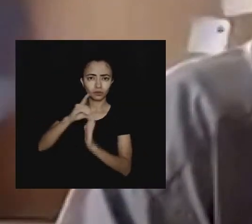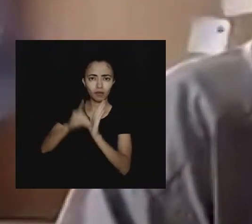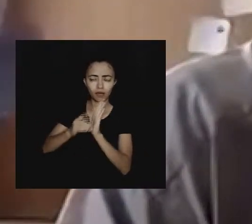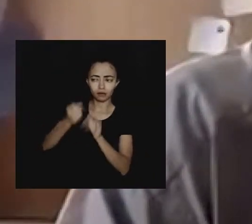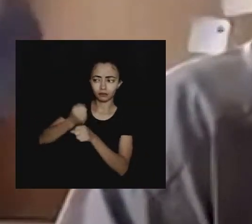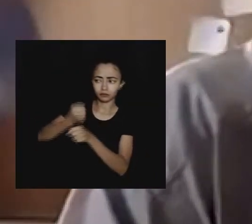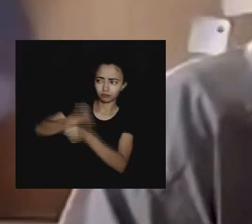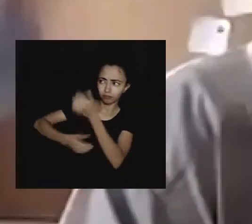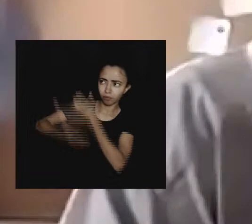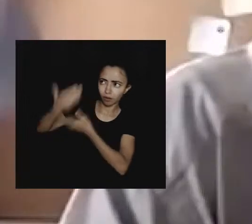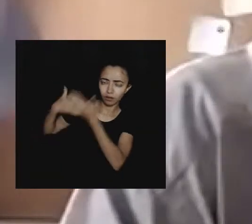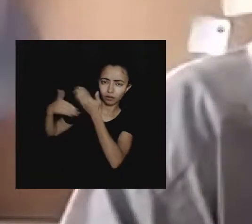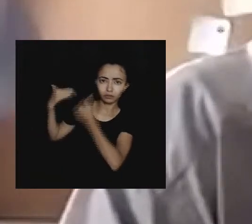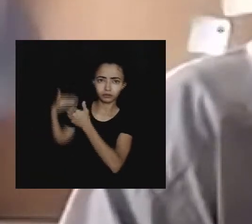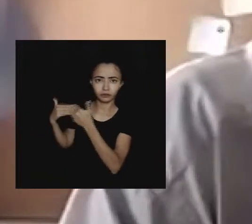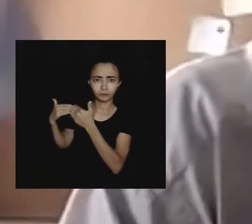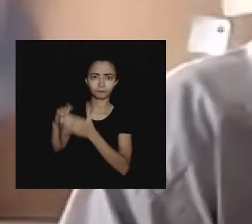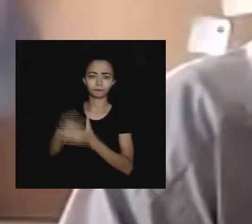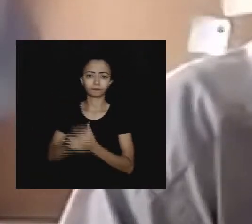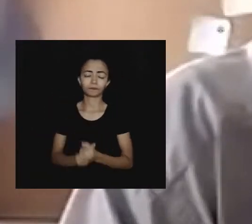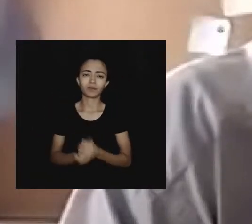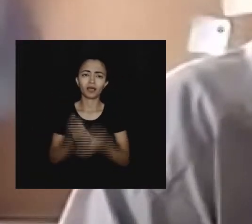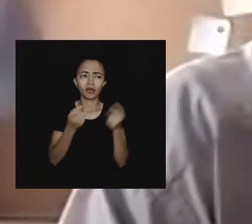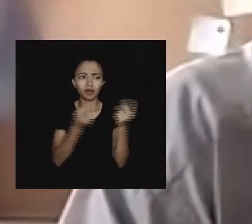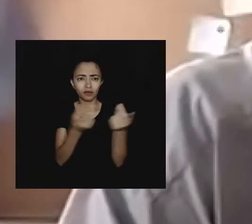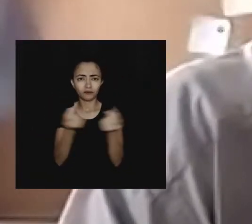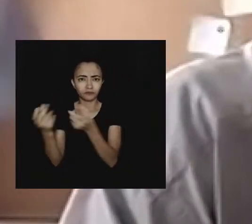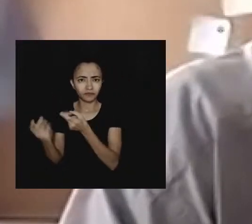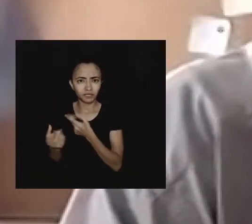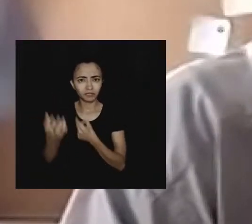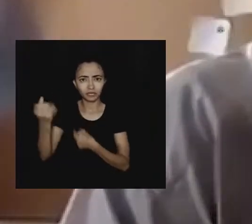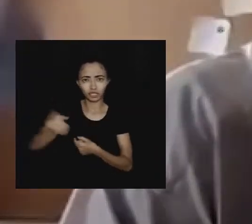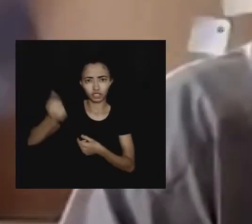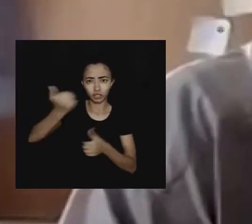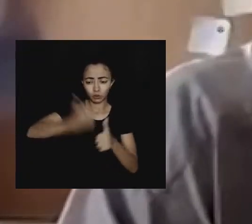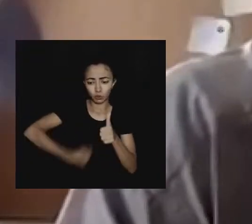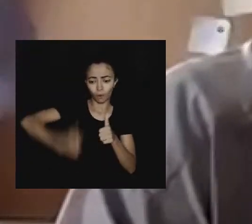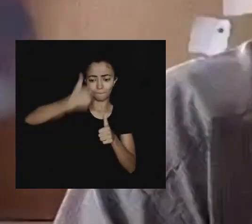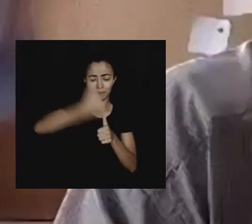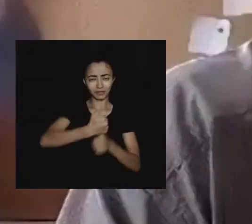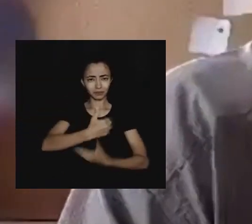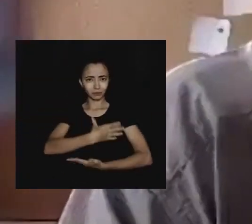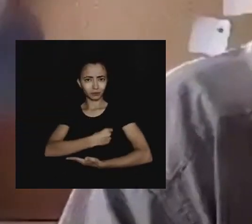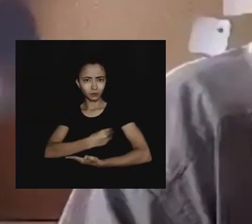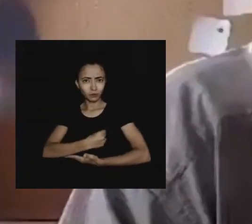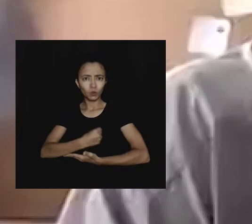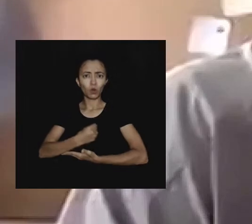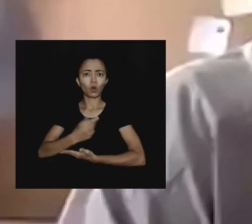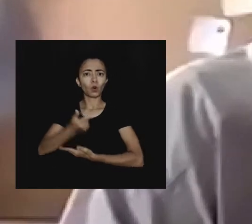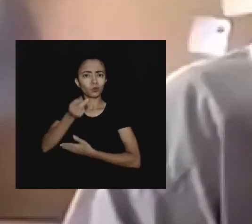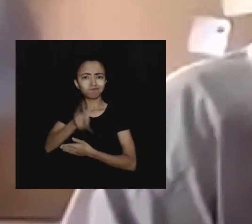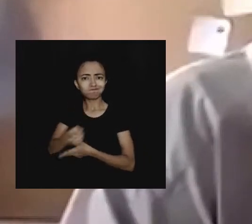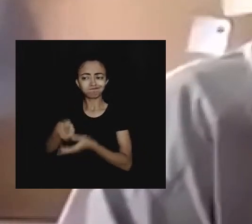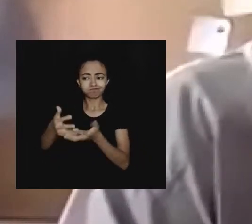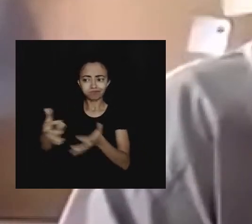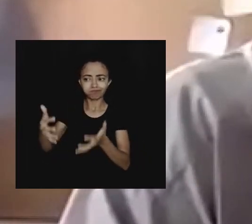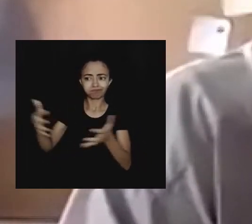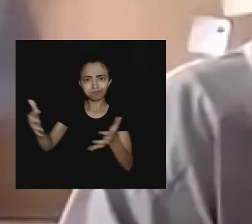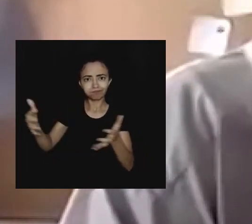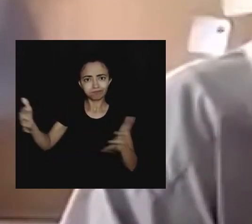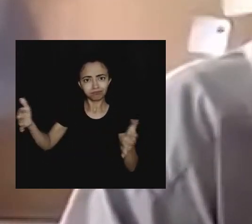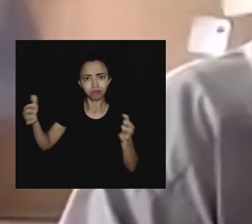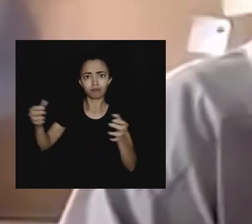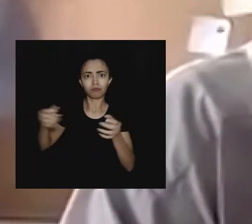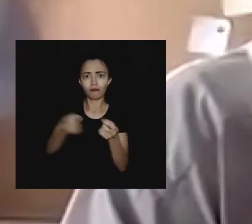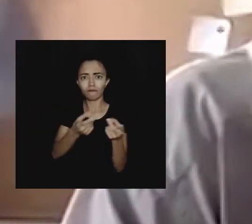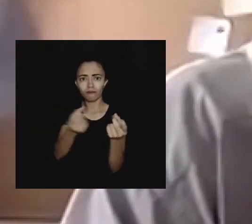done, even with all these efforts, the growth of the substitutes for breast milk is